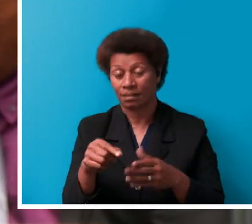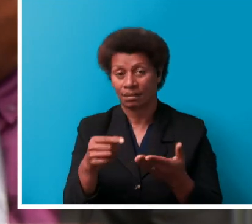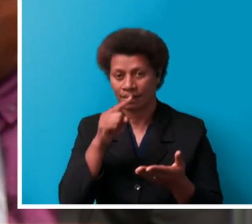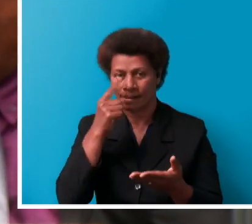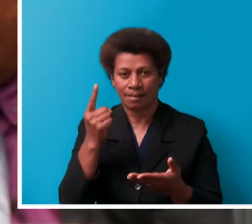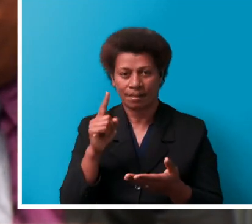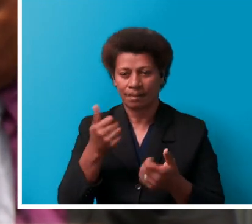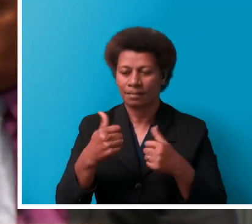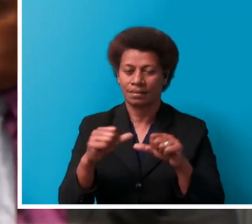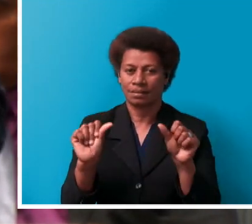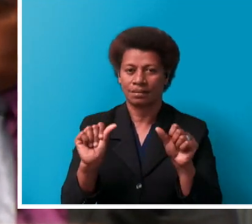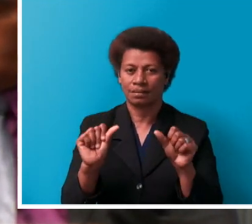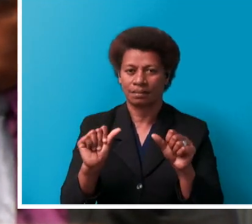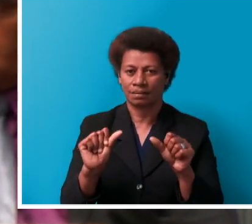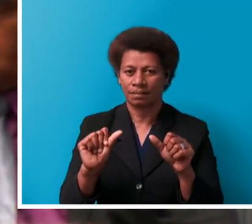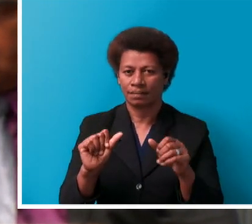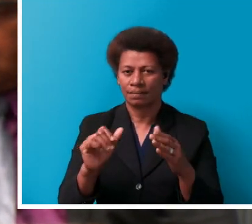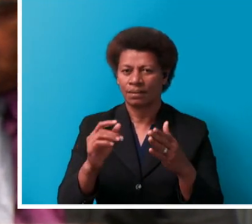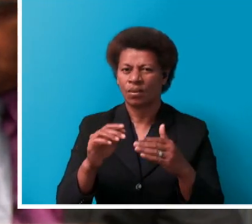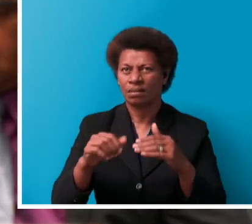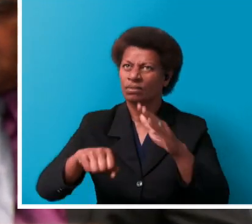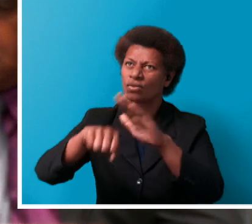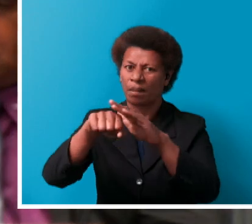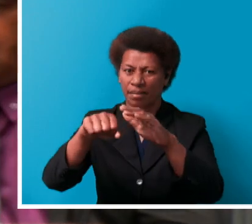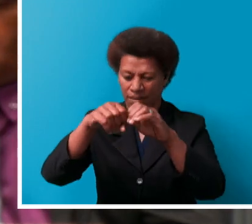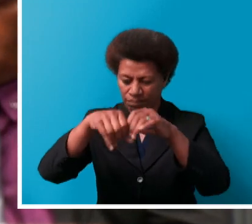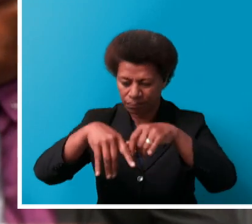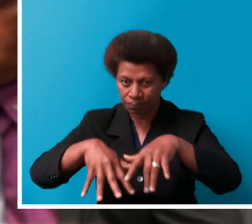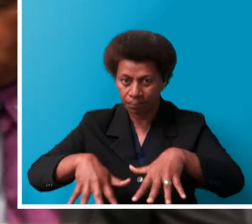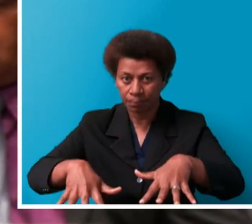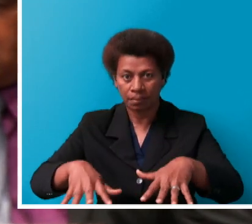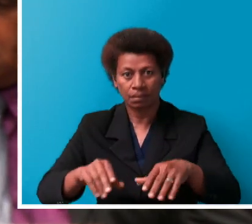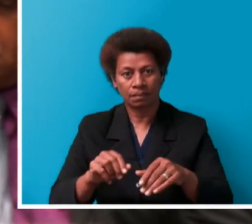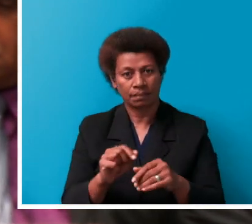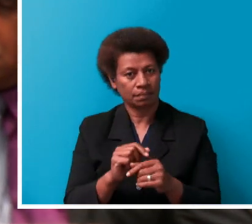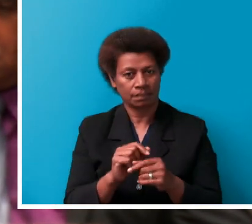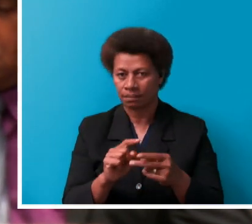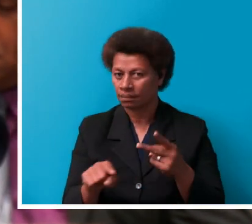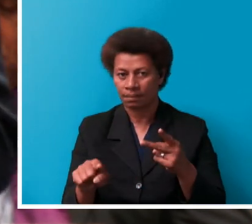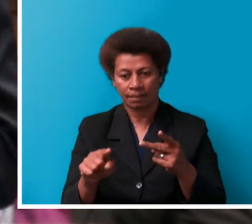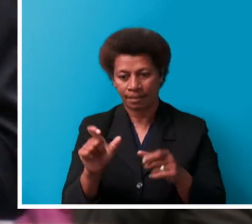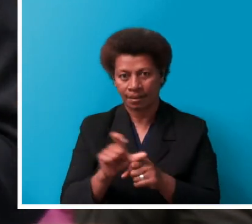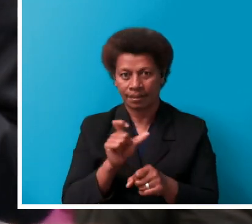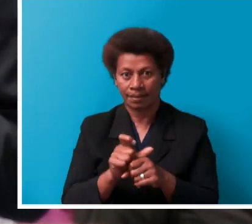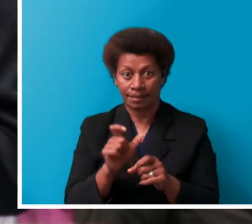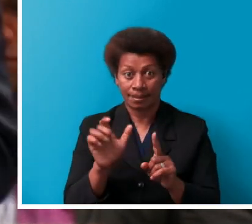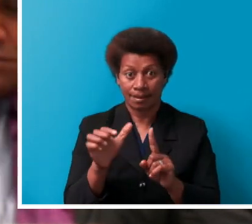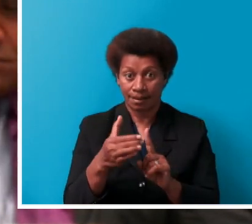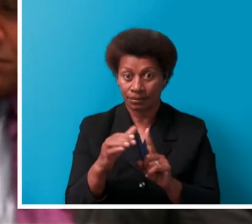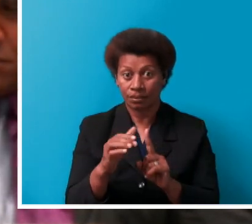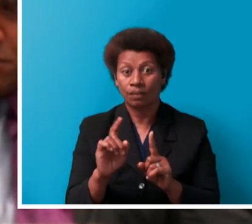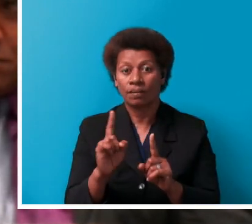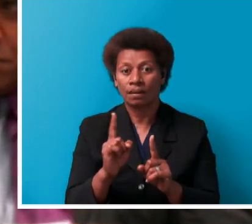achieved through top-down mandates alone. Mr. Speaker, sir, we must create a culture of